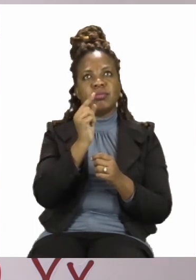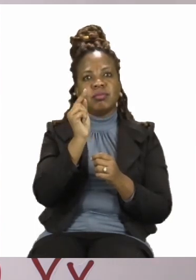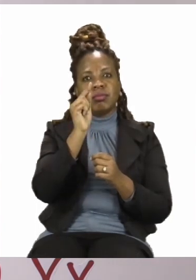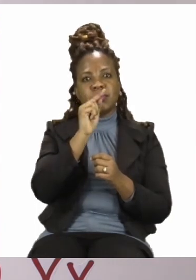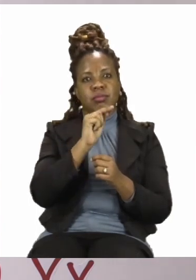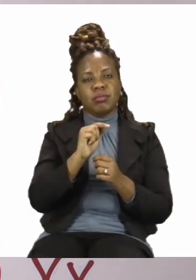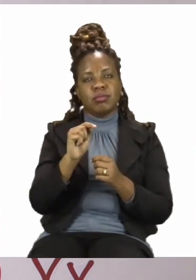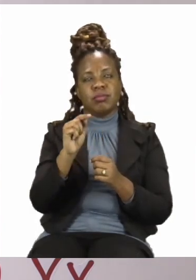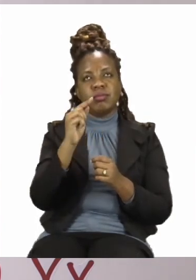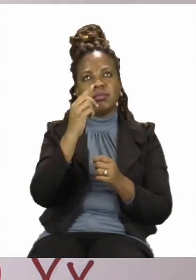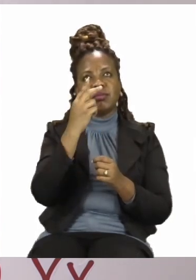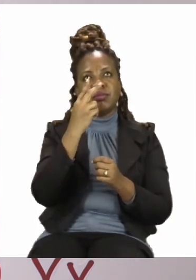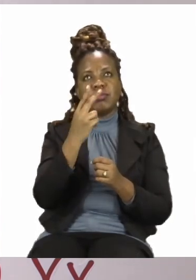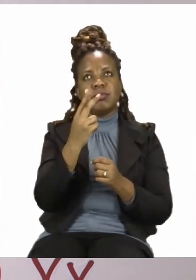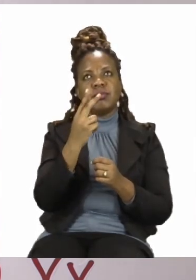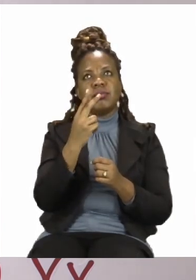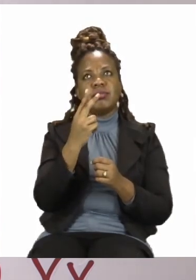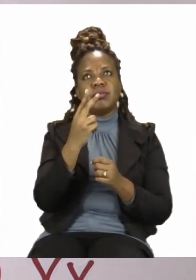2,